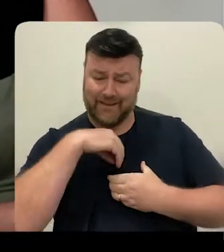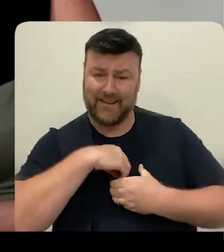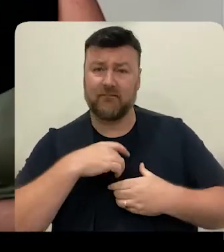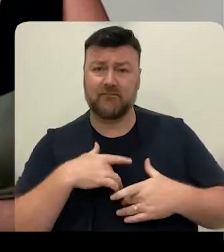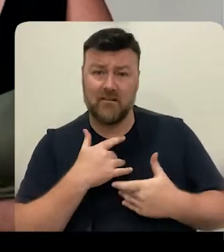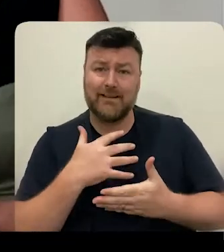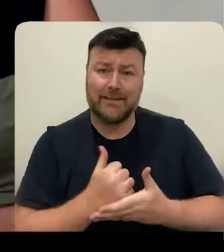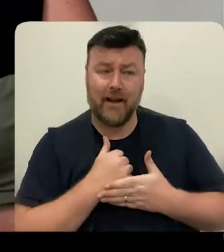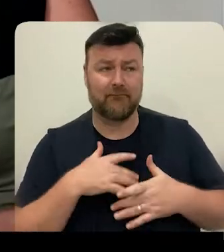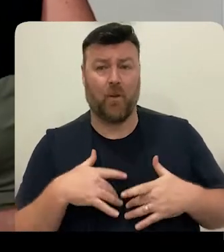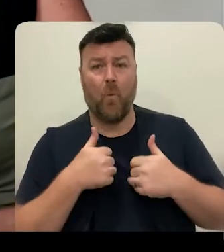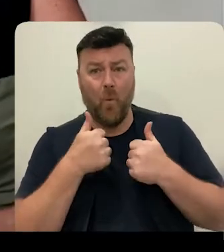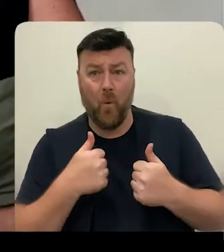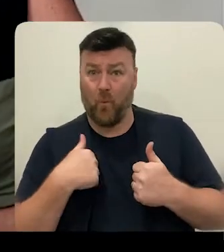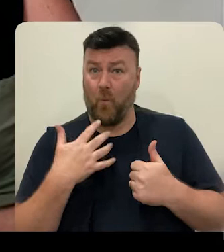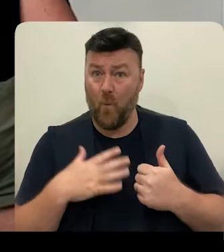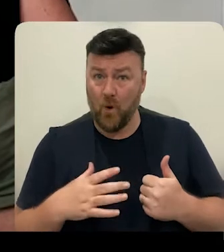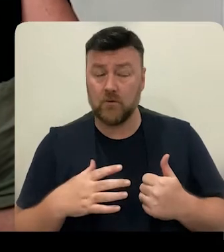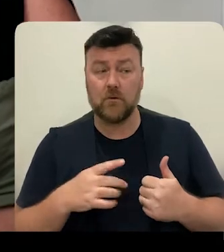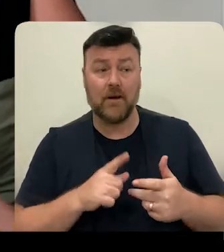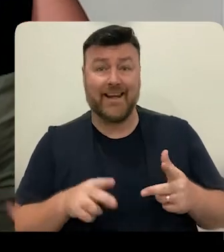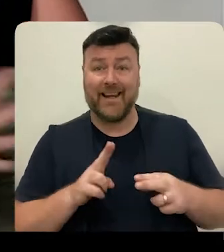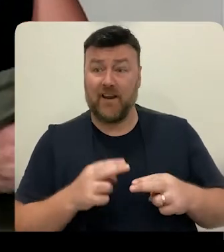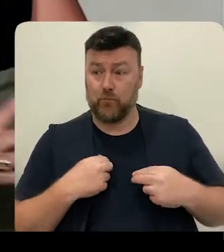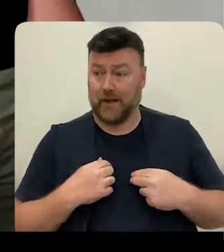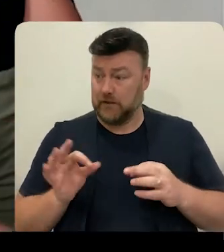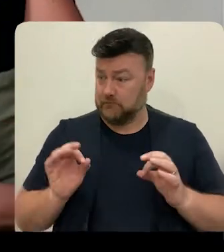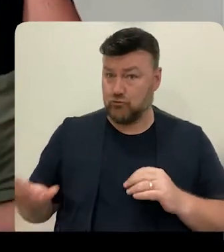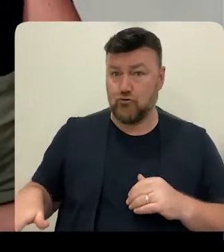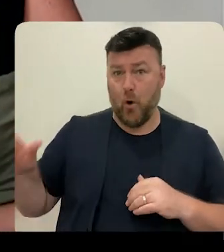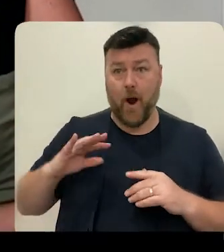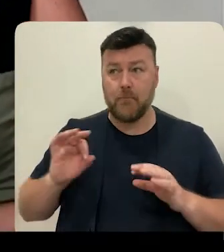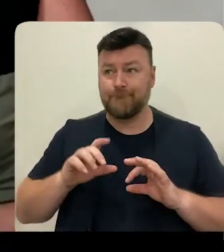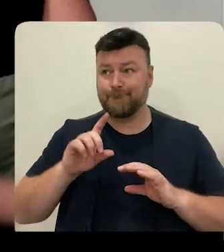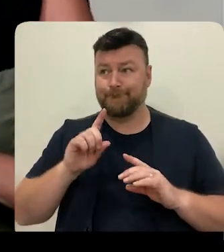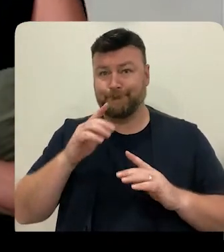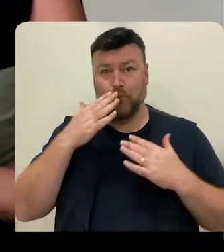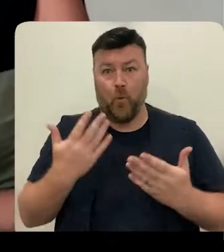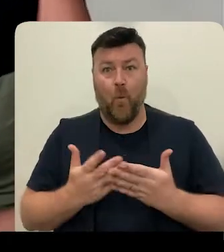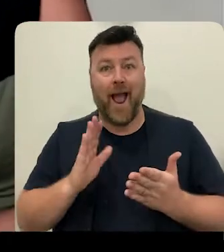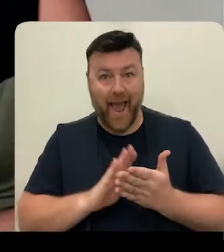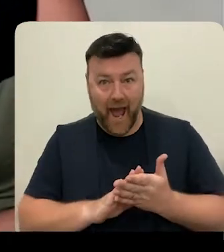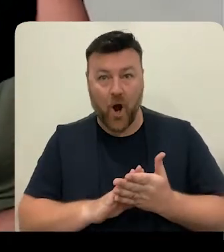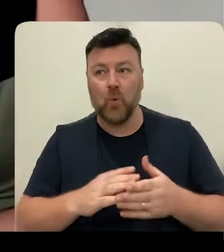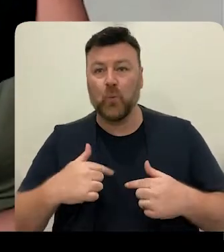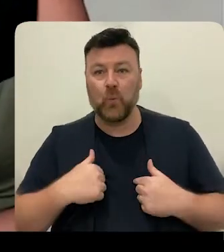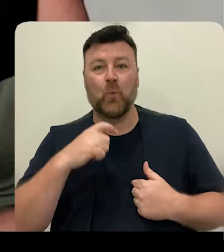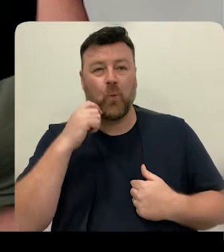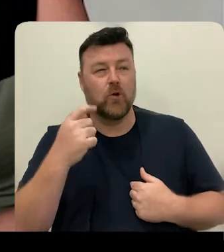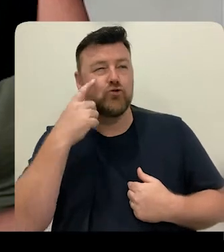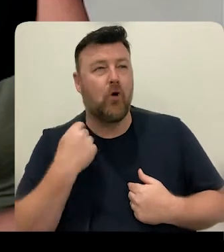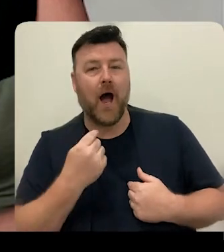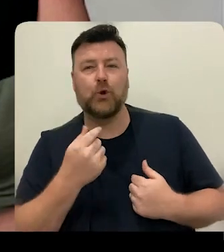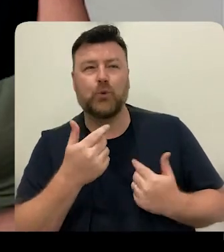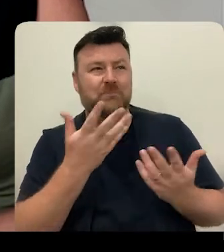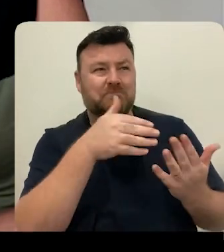bodies, and if we haven't learnt and we're not able to manage that from the legacy of our own childhoods, it will be sought in other forms.